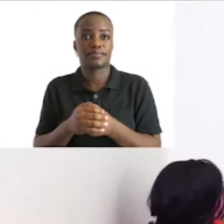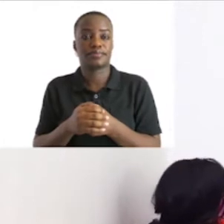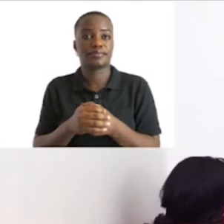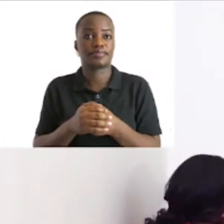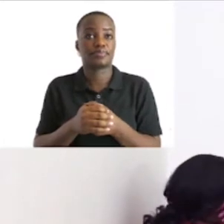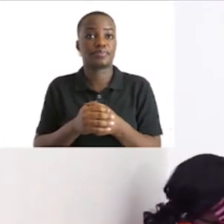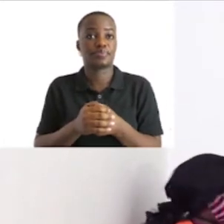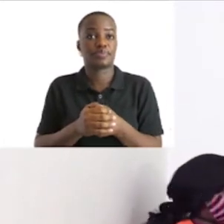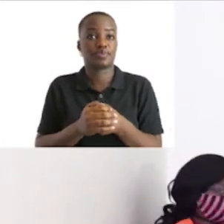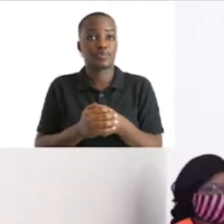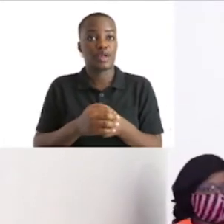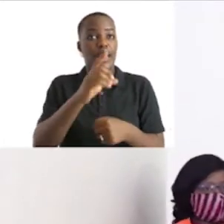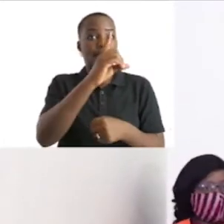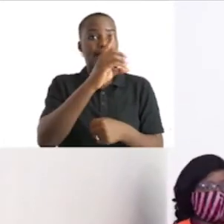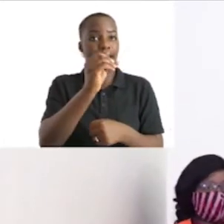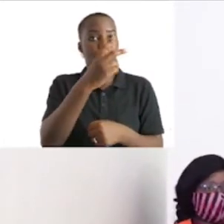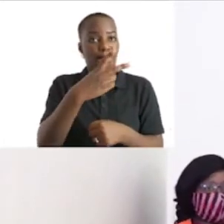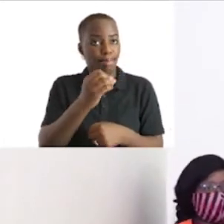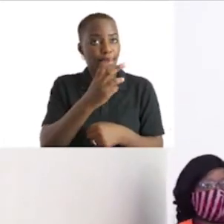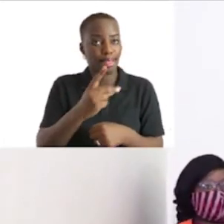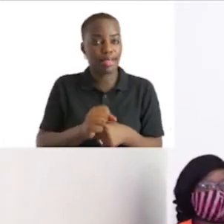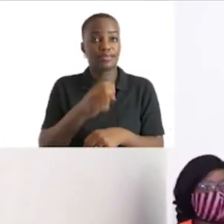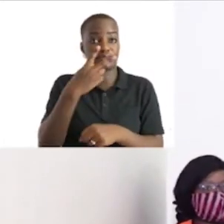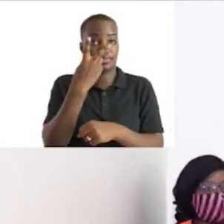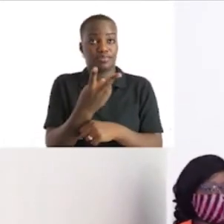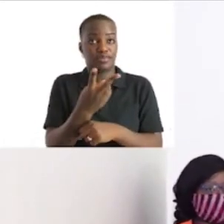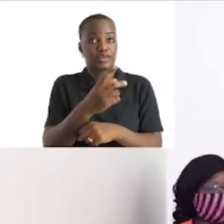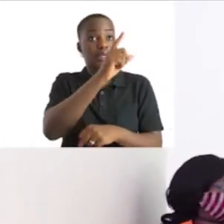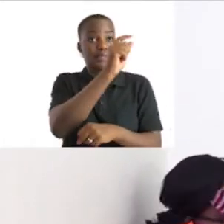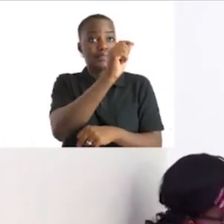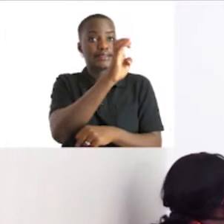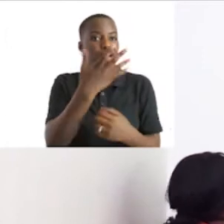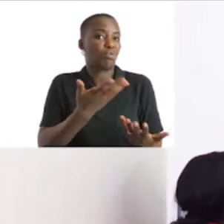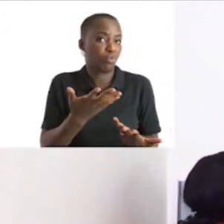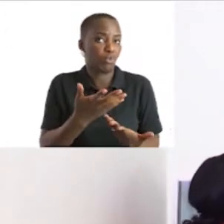So, using our decade numbers, I will show you where the tens are.